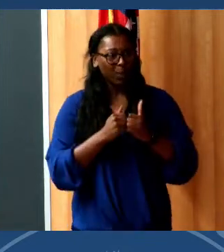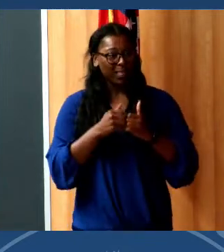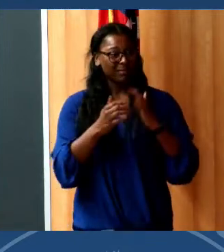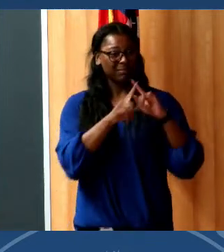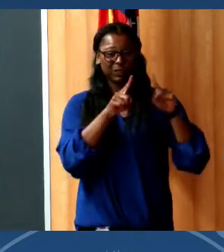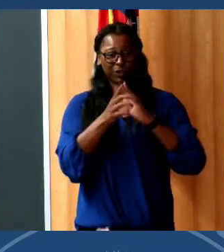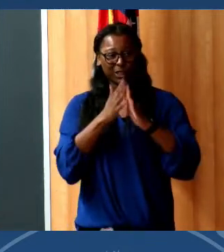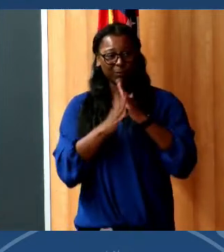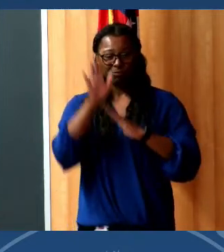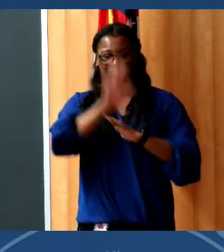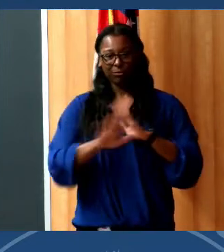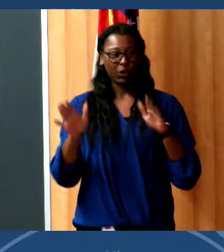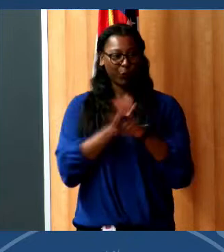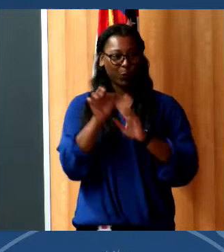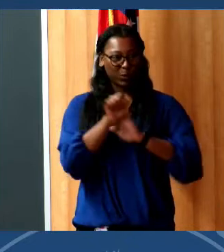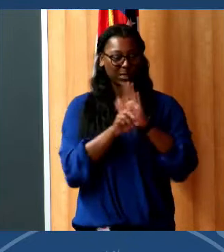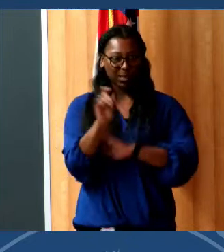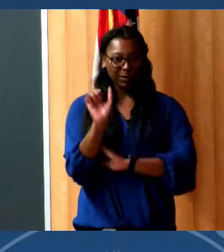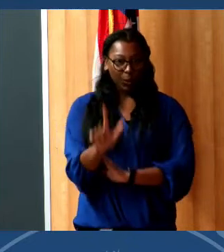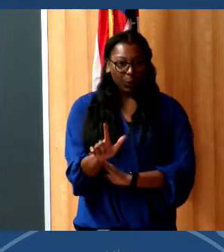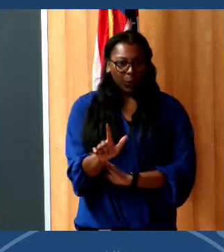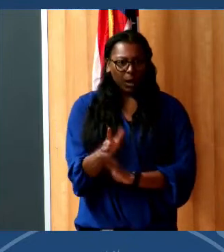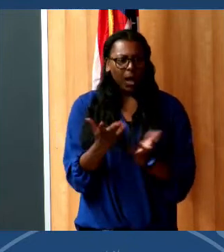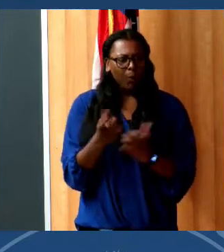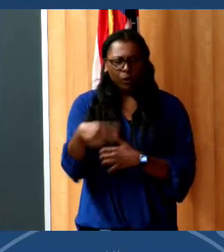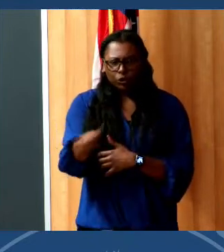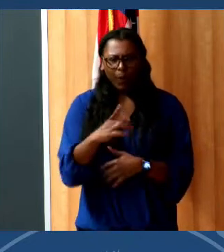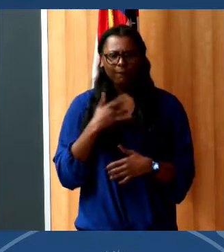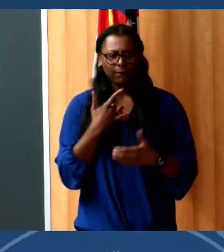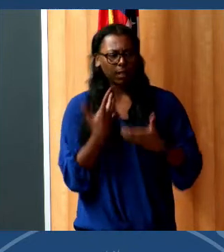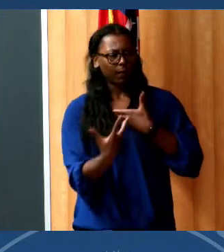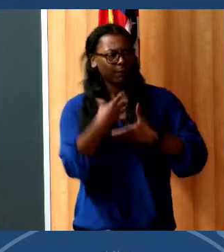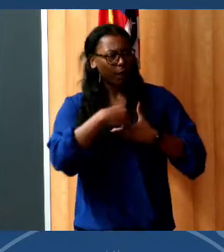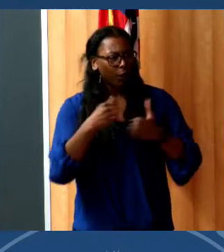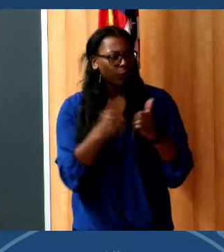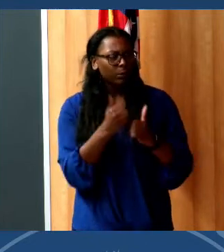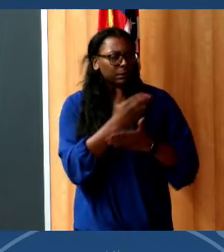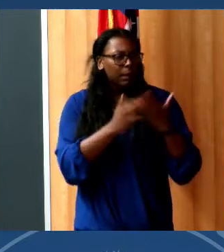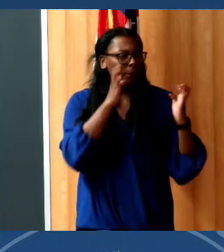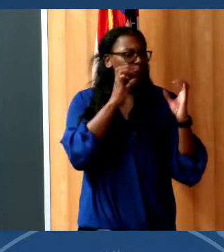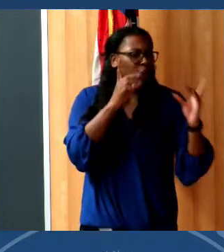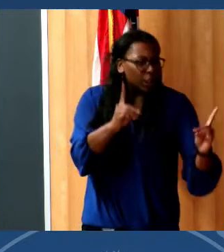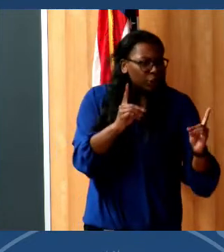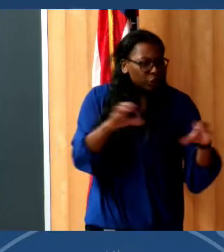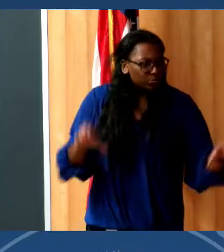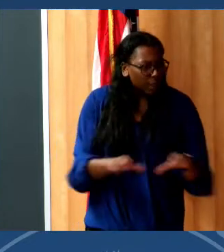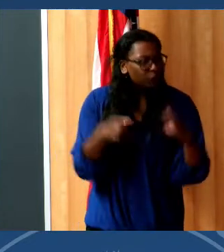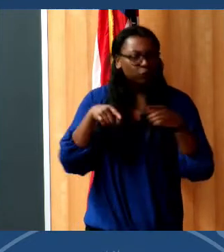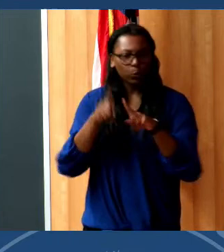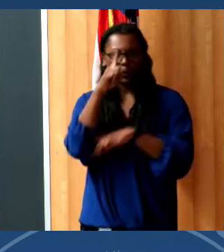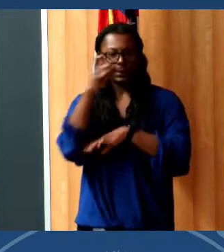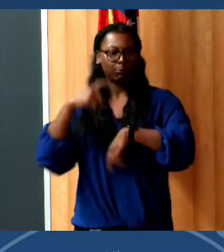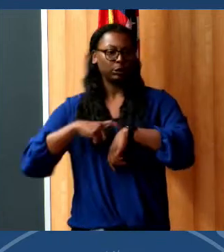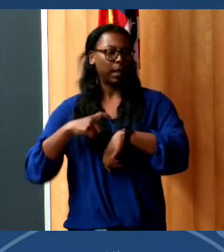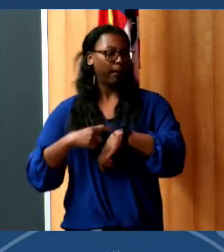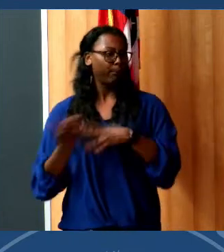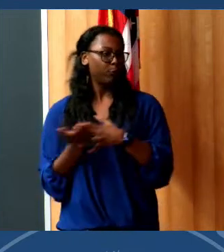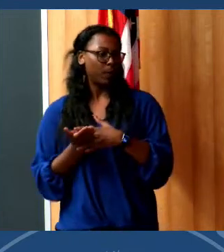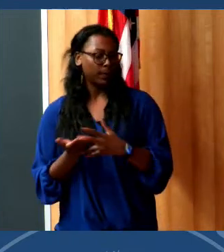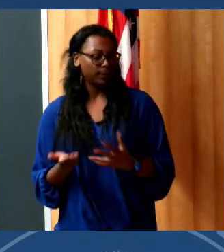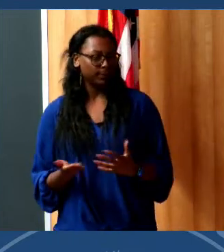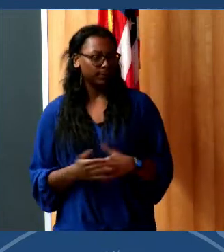state to get them to get involved in some educational activities during the summertime, knowing